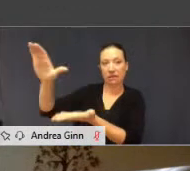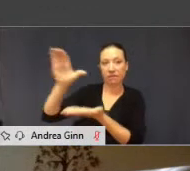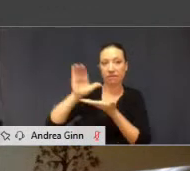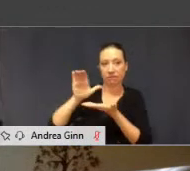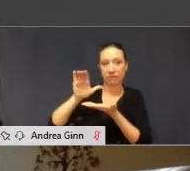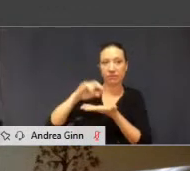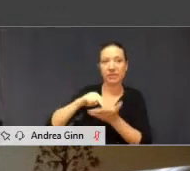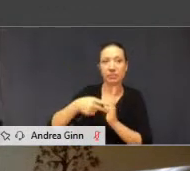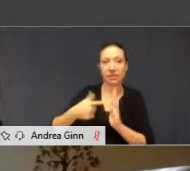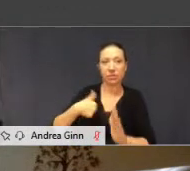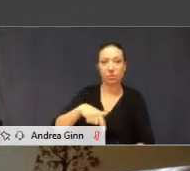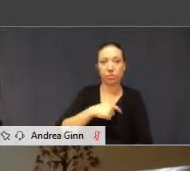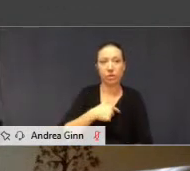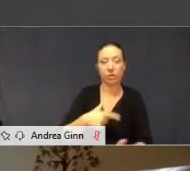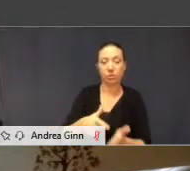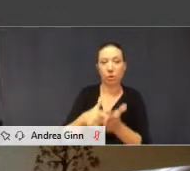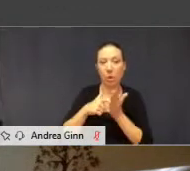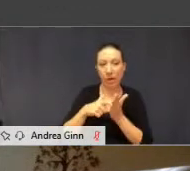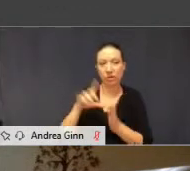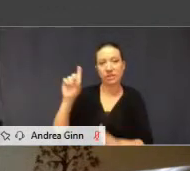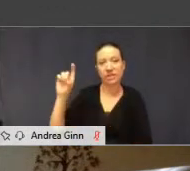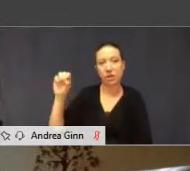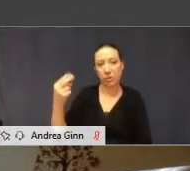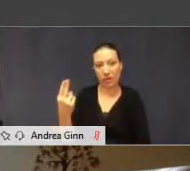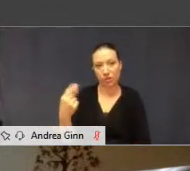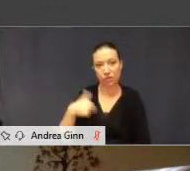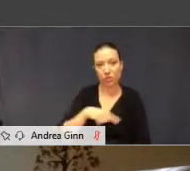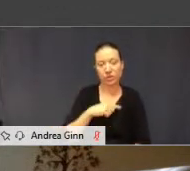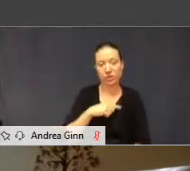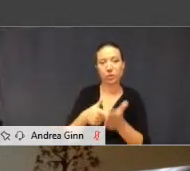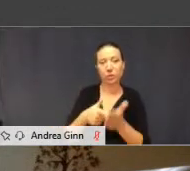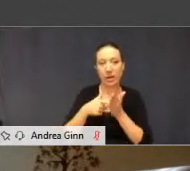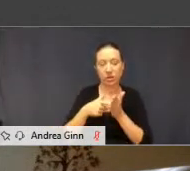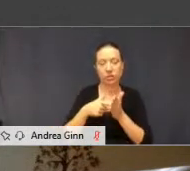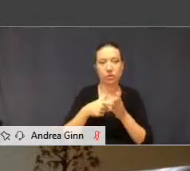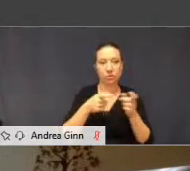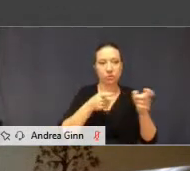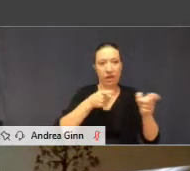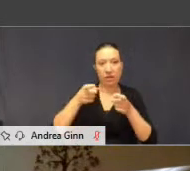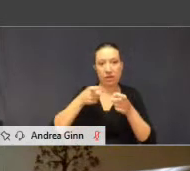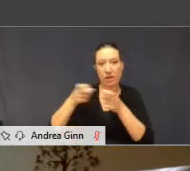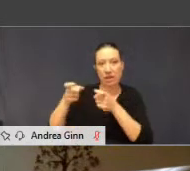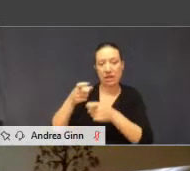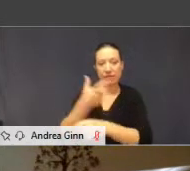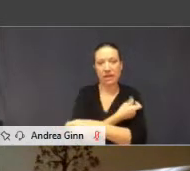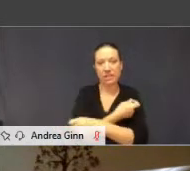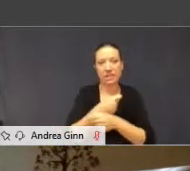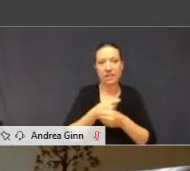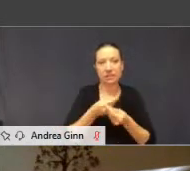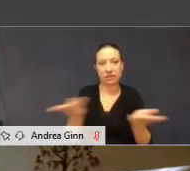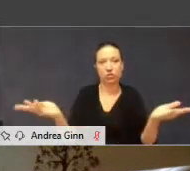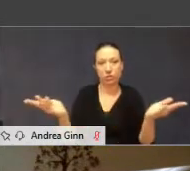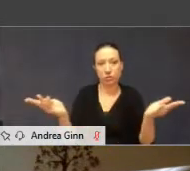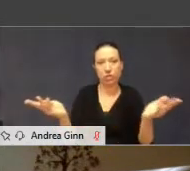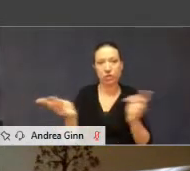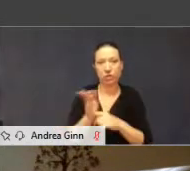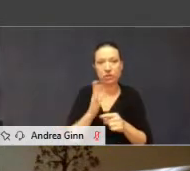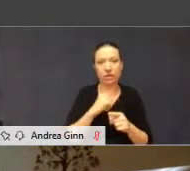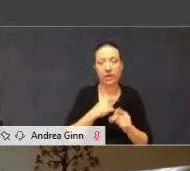required, DOH is required to regulate the administration of vaccines and show evidence that they've